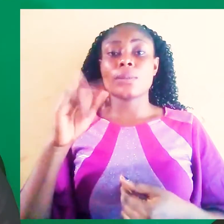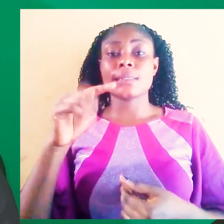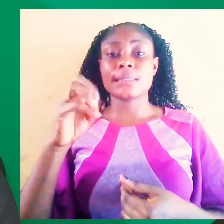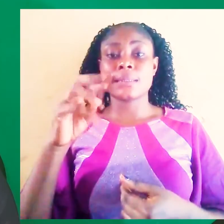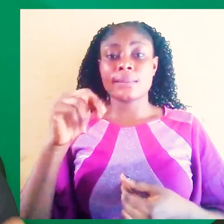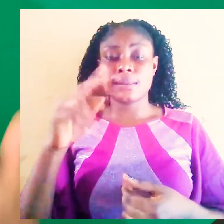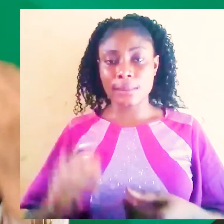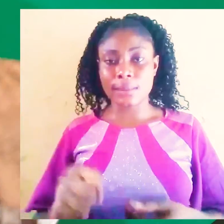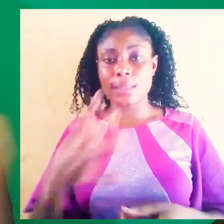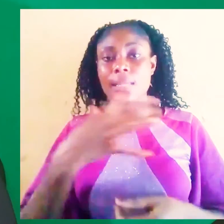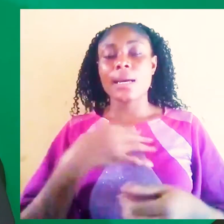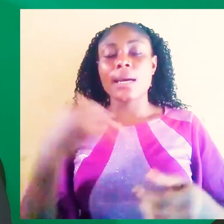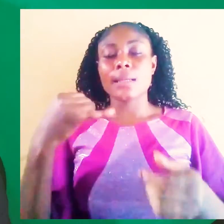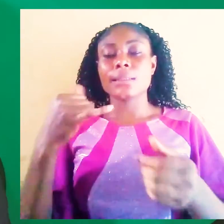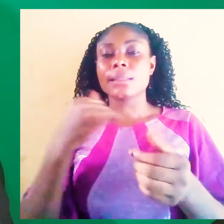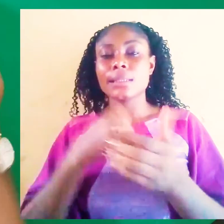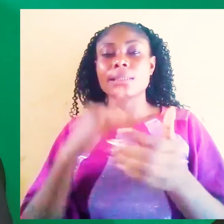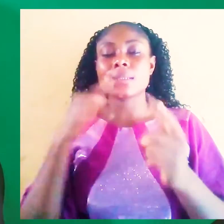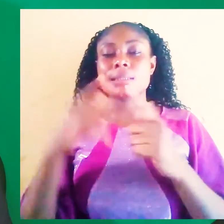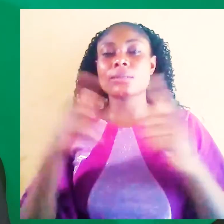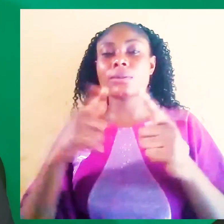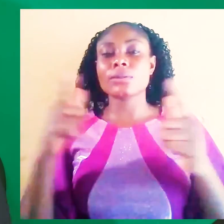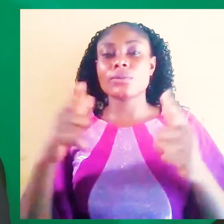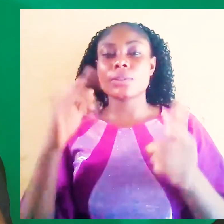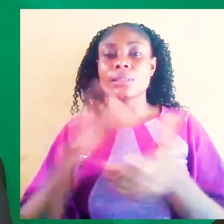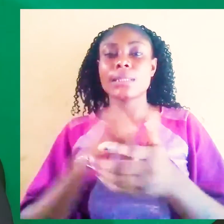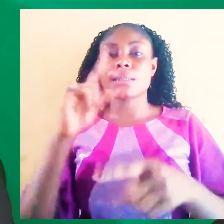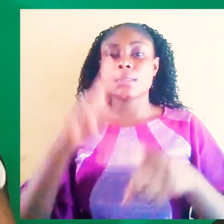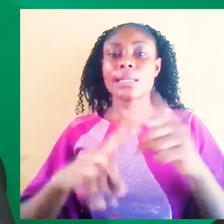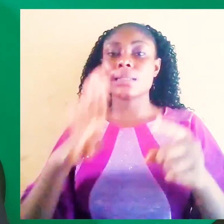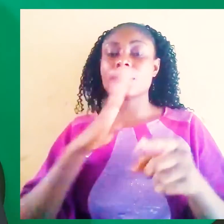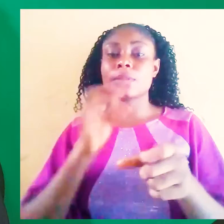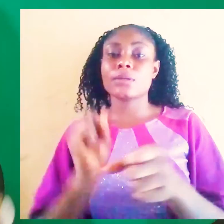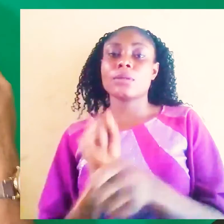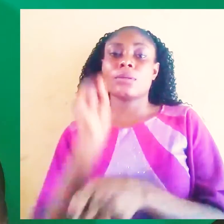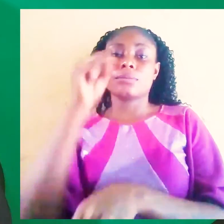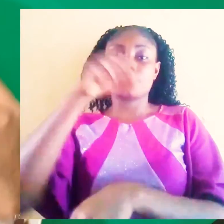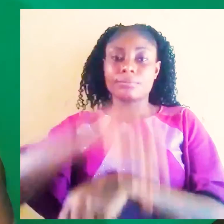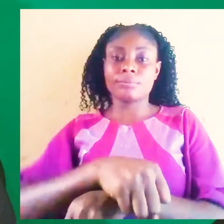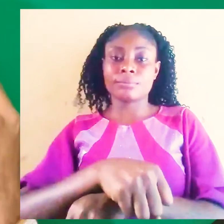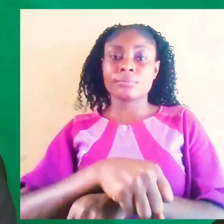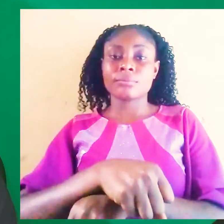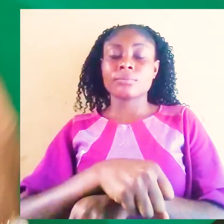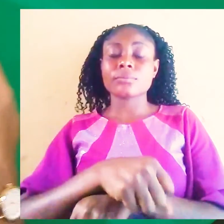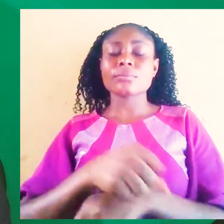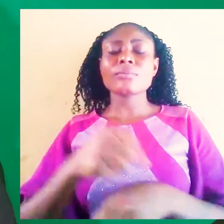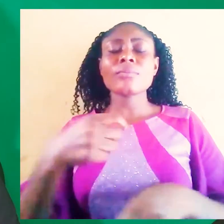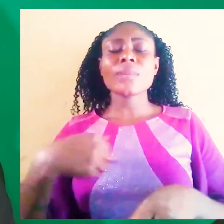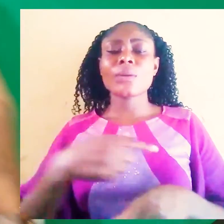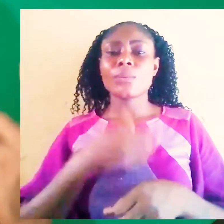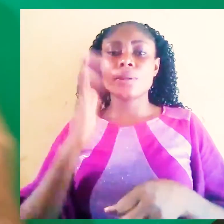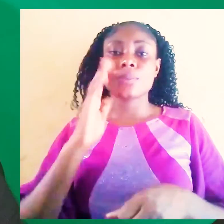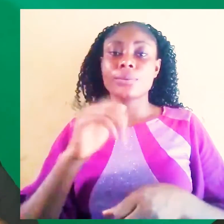a continent, because Africa is a great, great continent that will never ever be